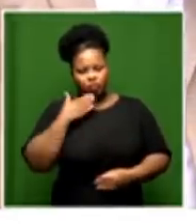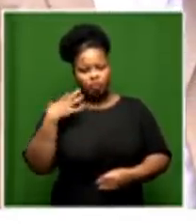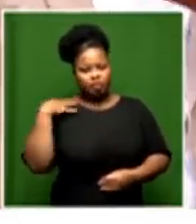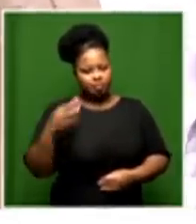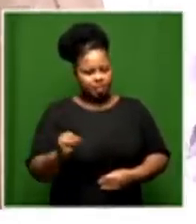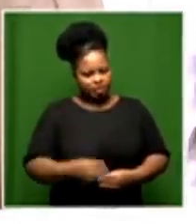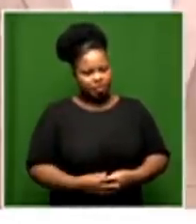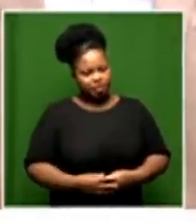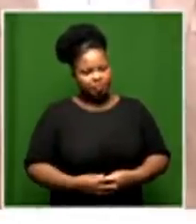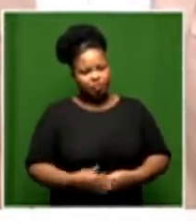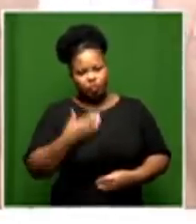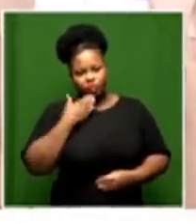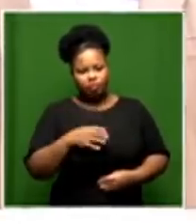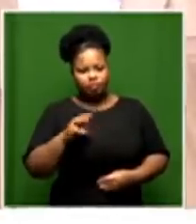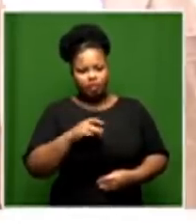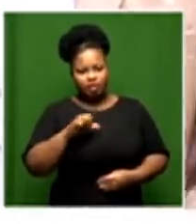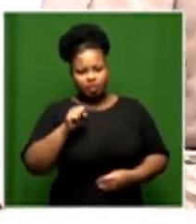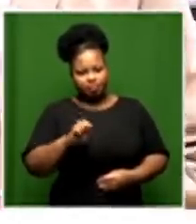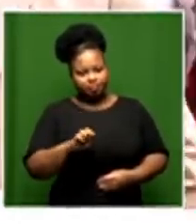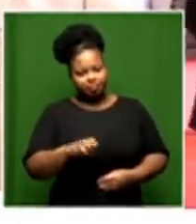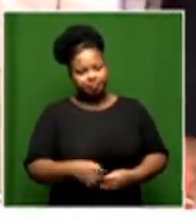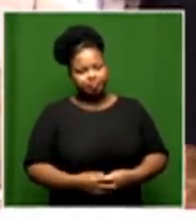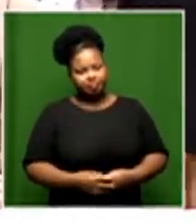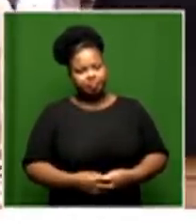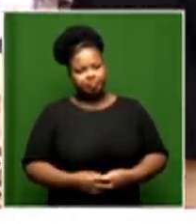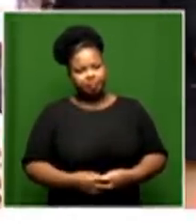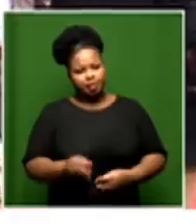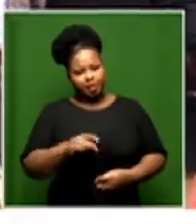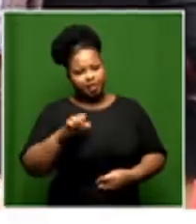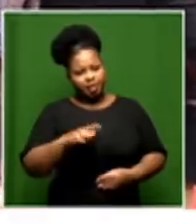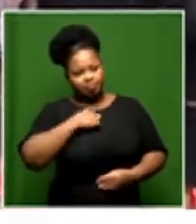Minister Mvelase, Bab Michael.